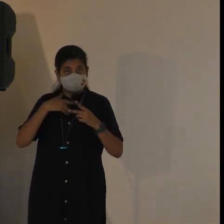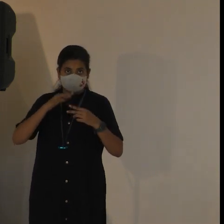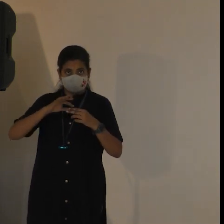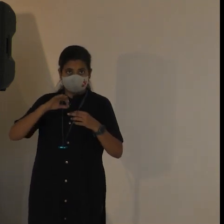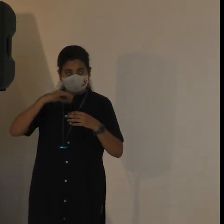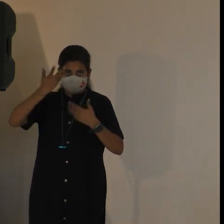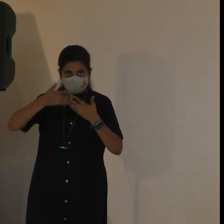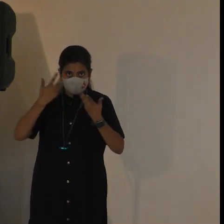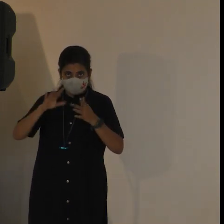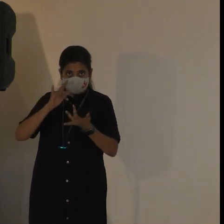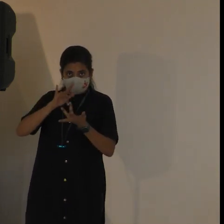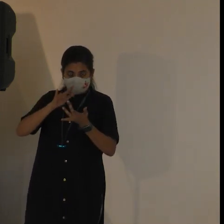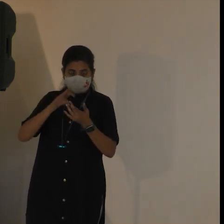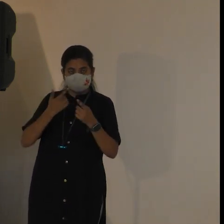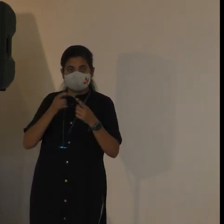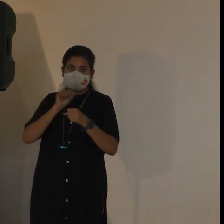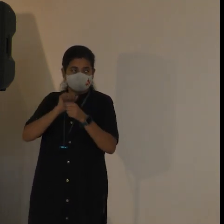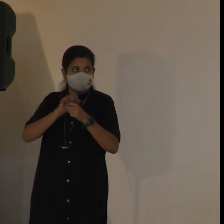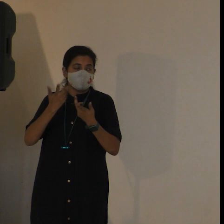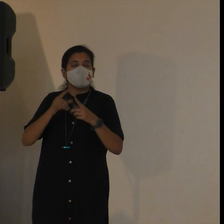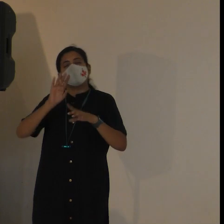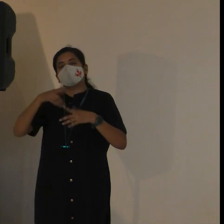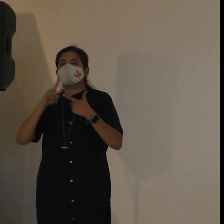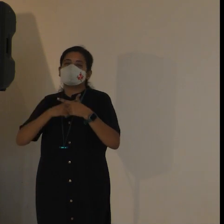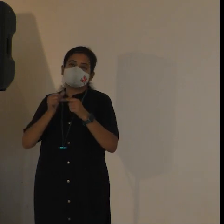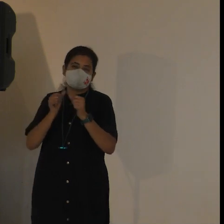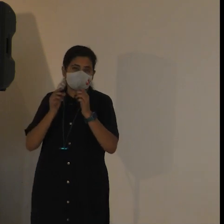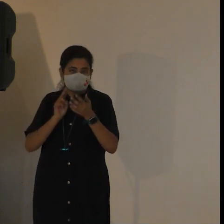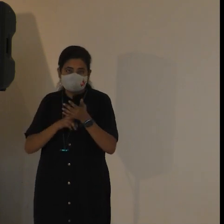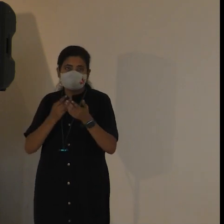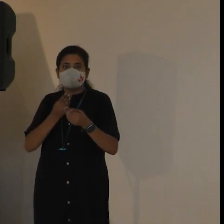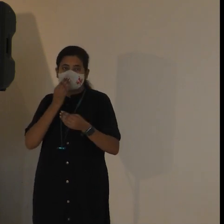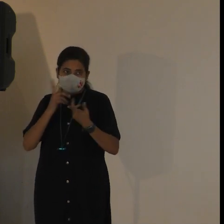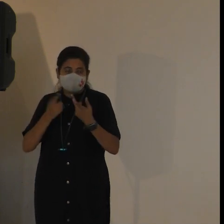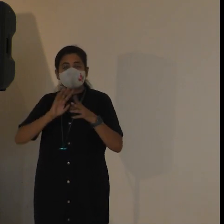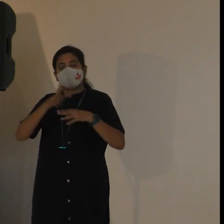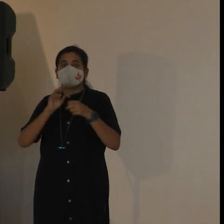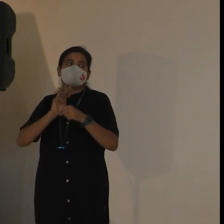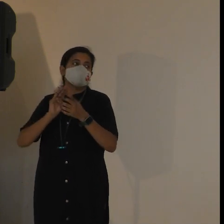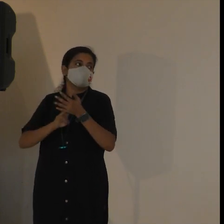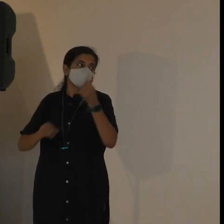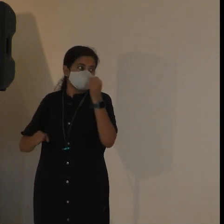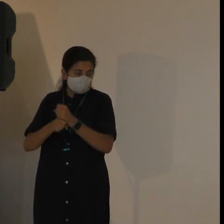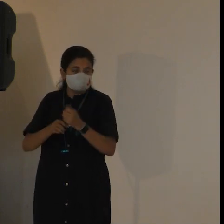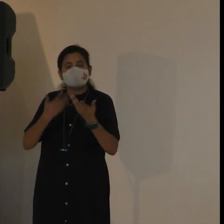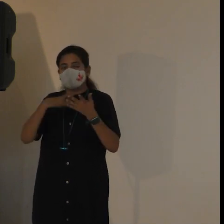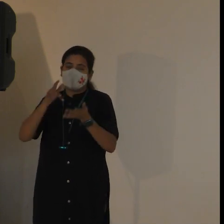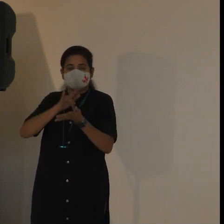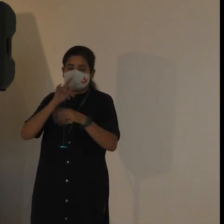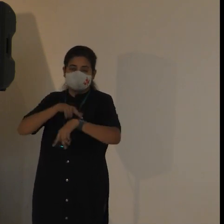done midway work. And though January is right around the corner and so is March, so I don't know what is midway in this,